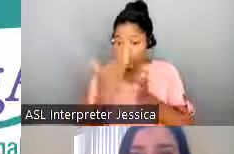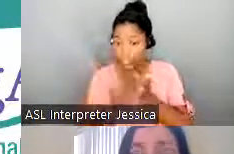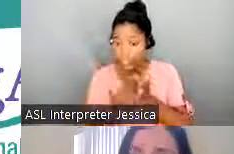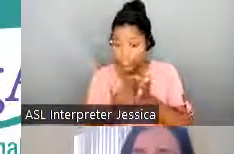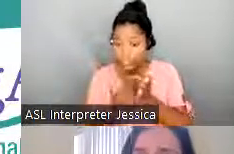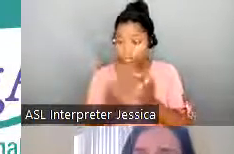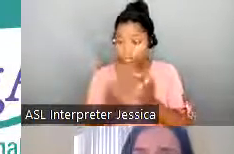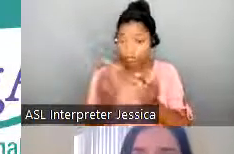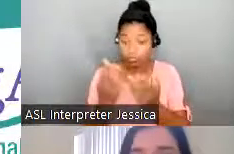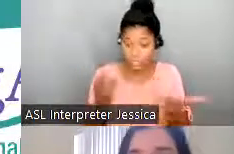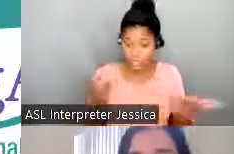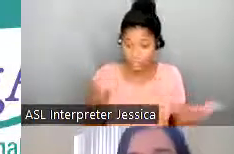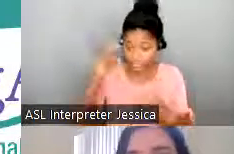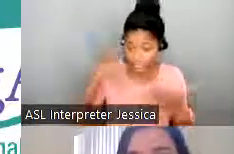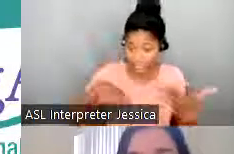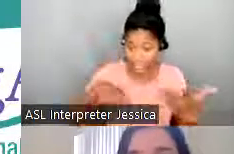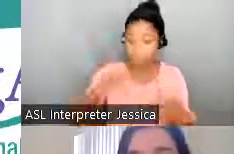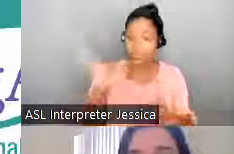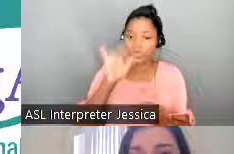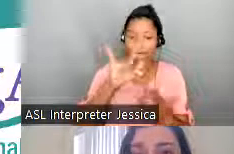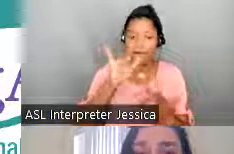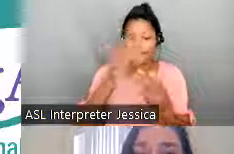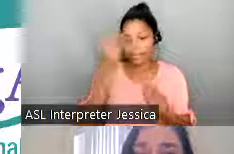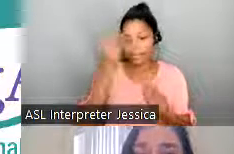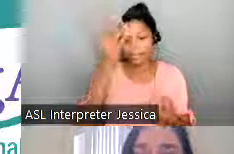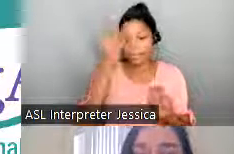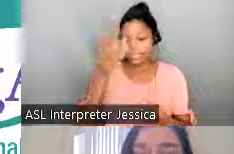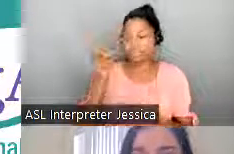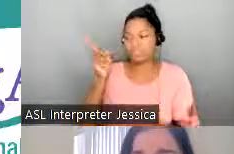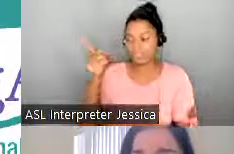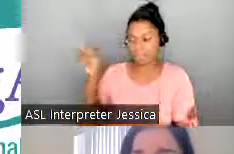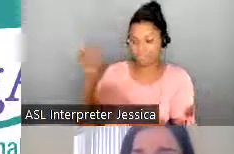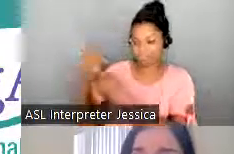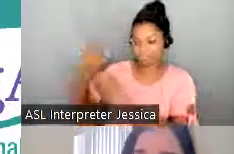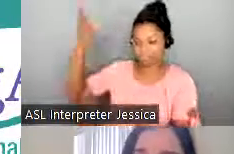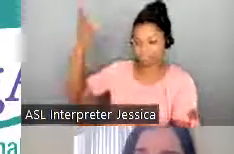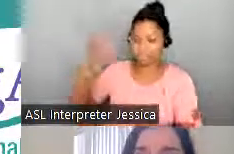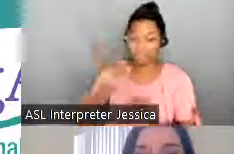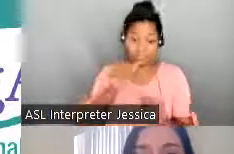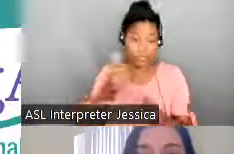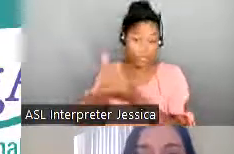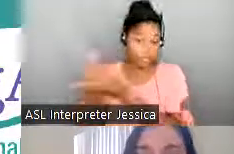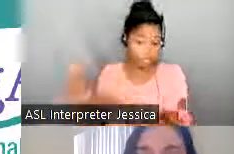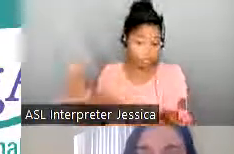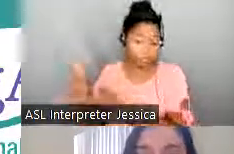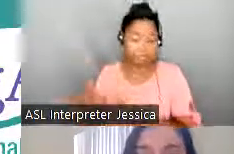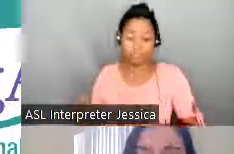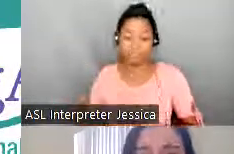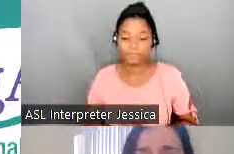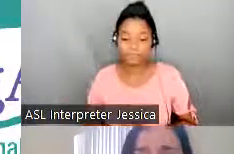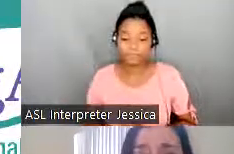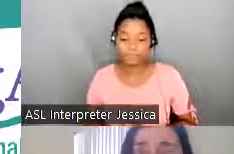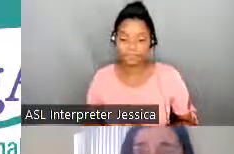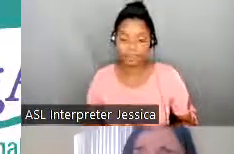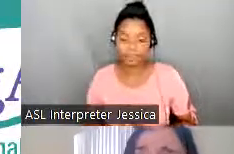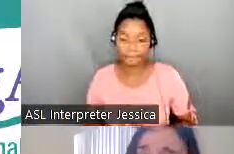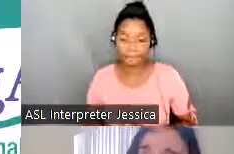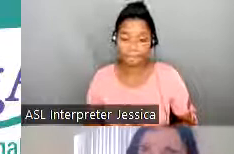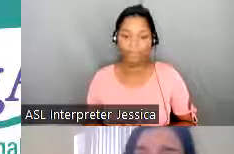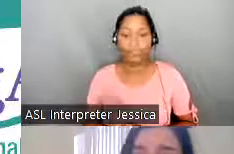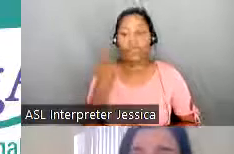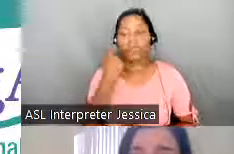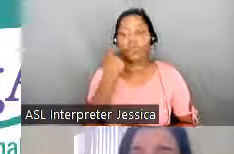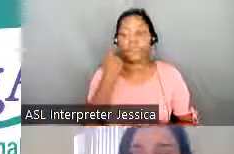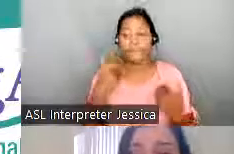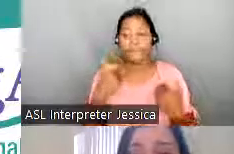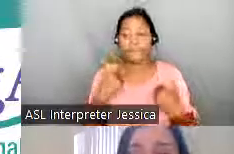needed, and then contact information so you can reach out to those programs to help with replicating in your communities. We currently have more than